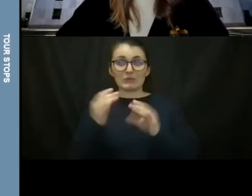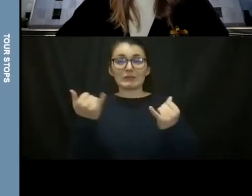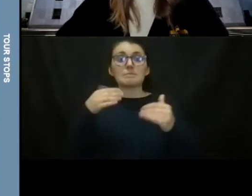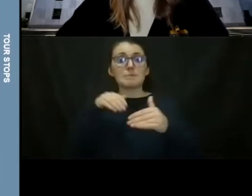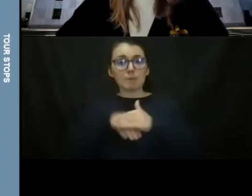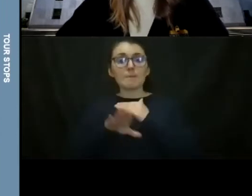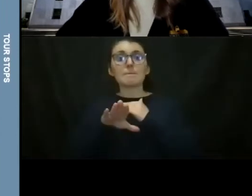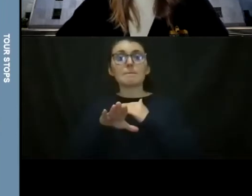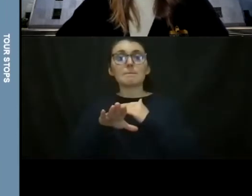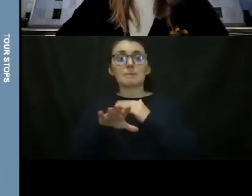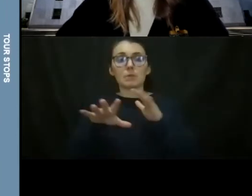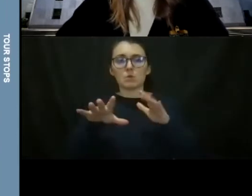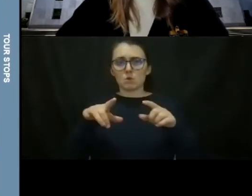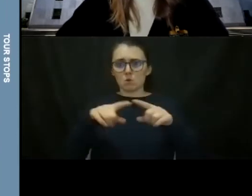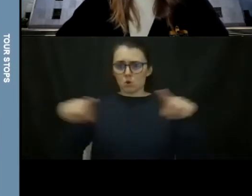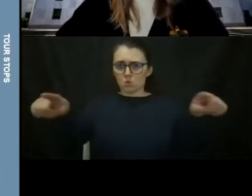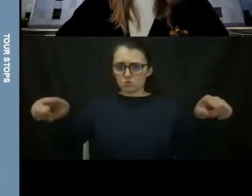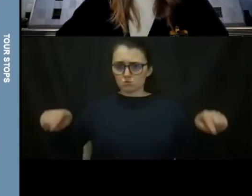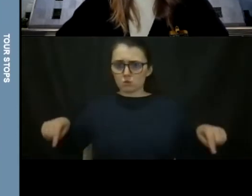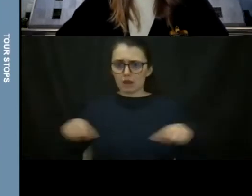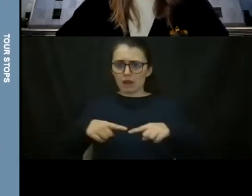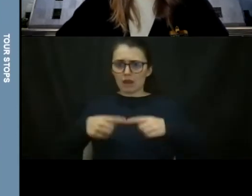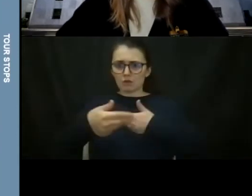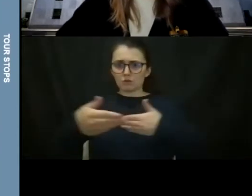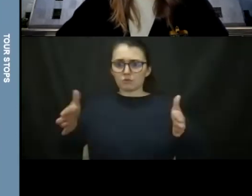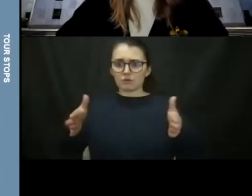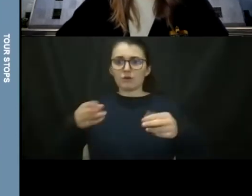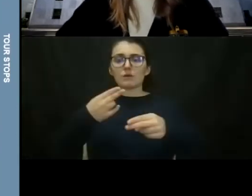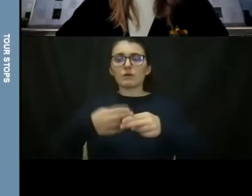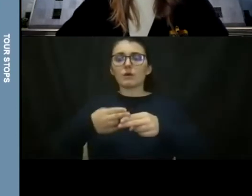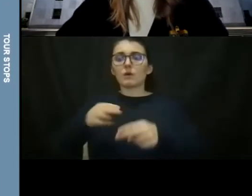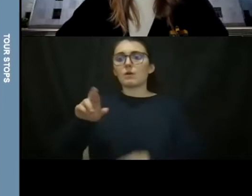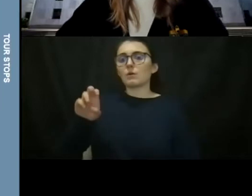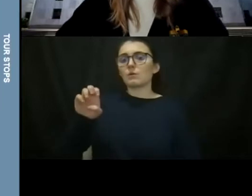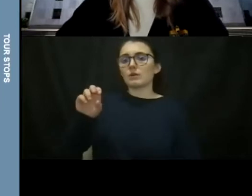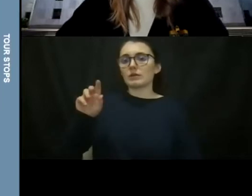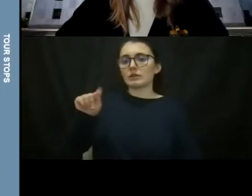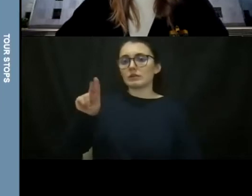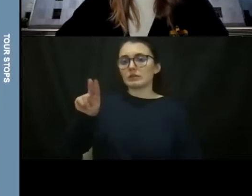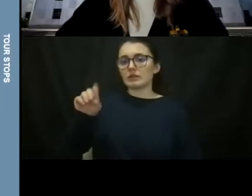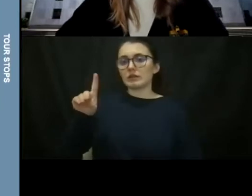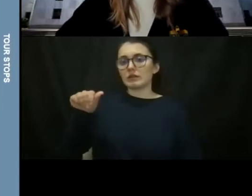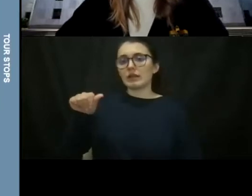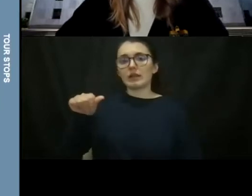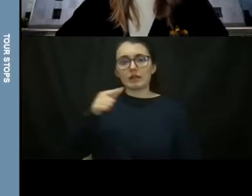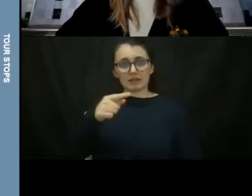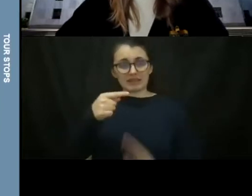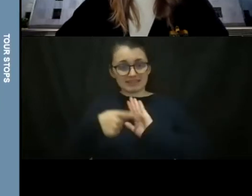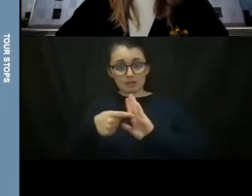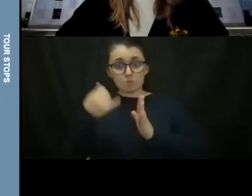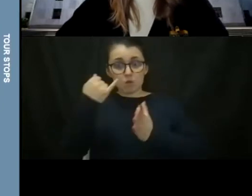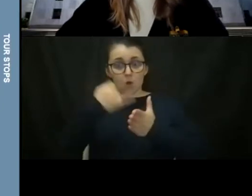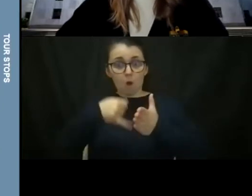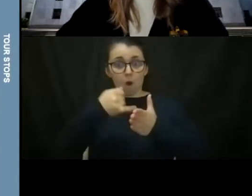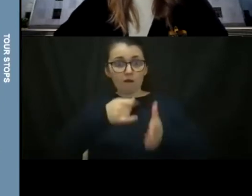we're in this big round room that we like to call the rotunda. So there's examples of some of that artwork that you're